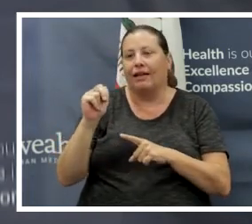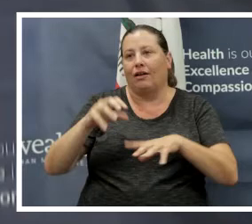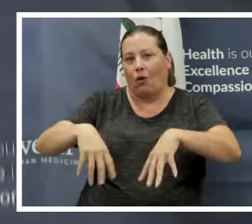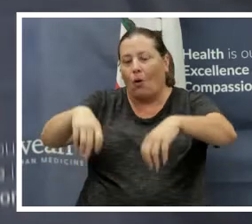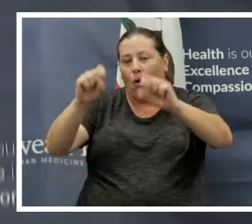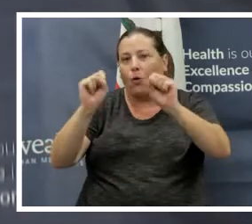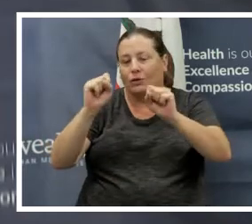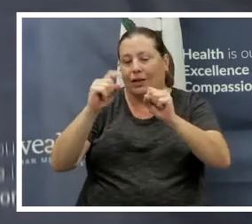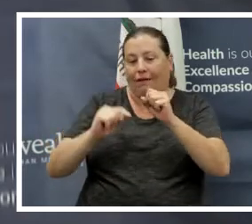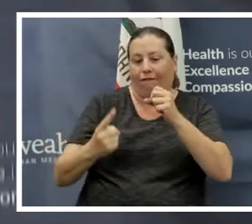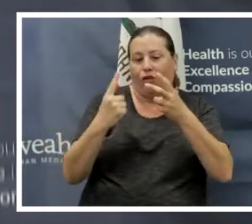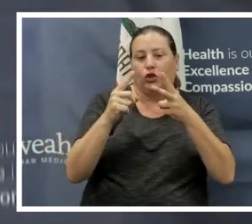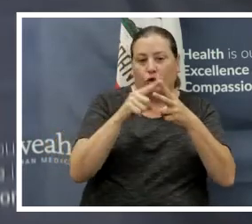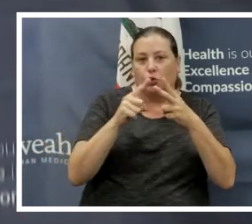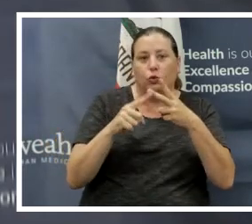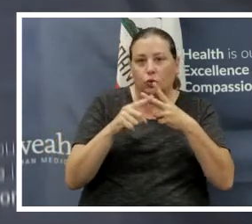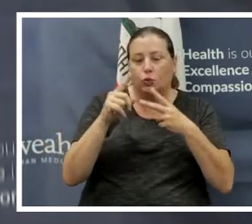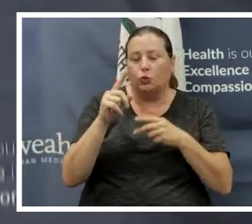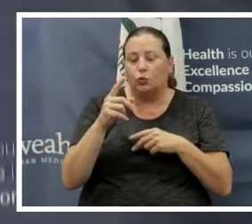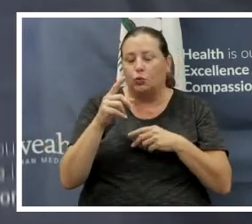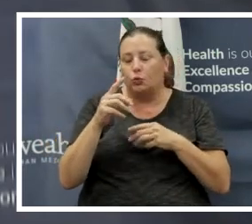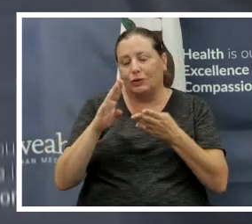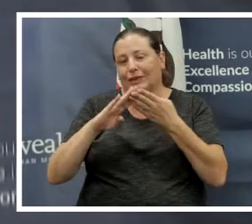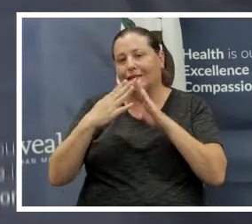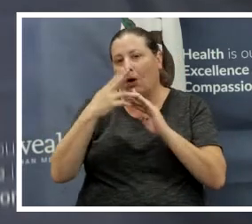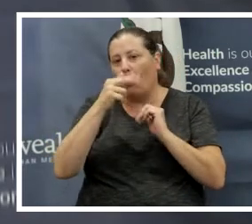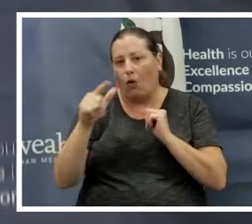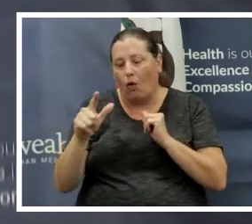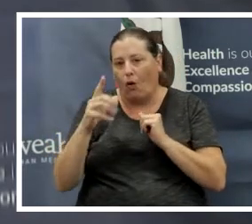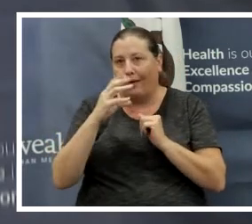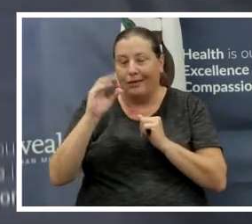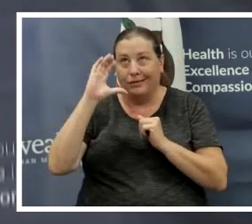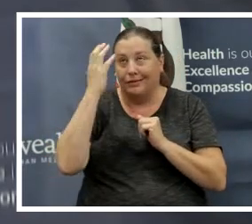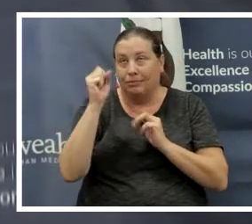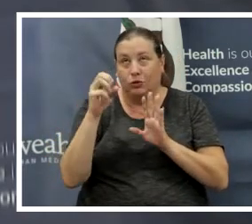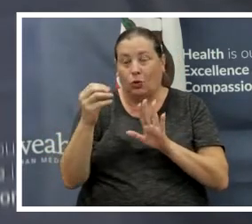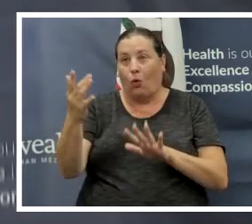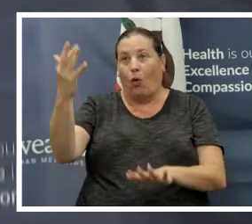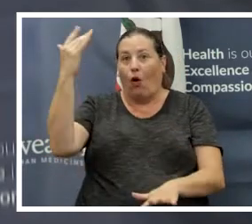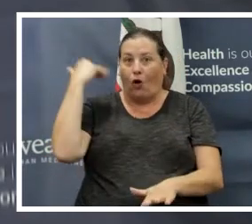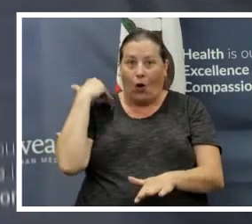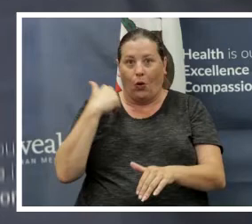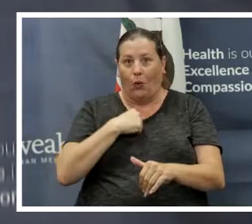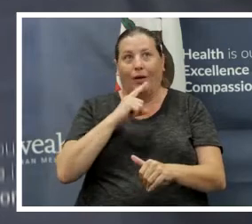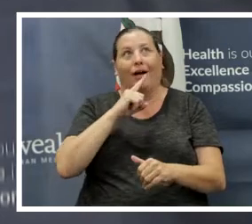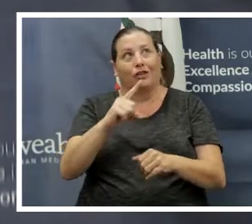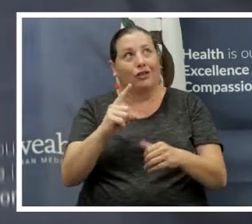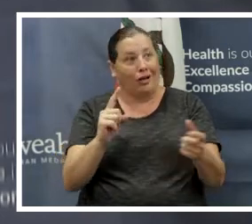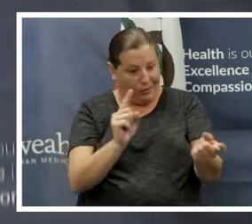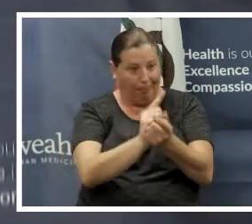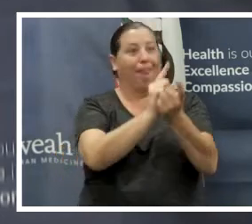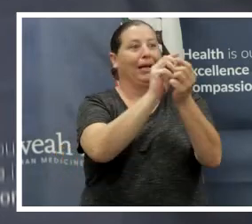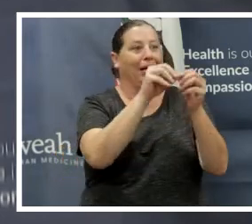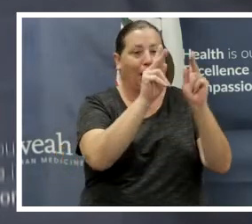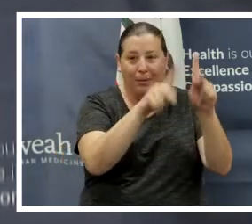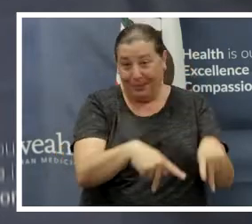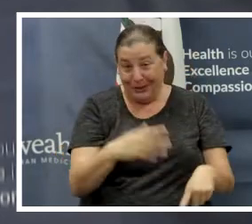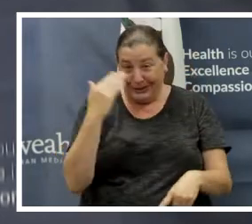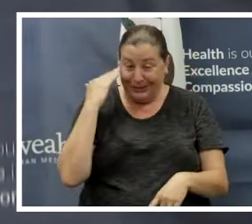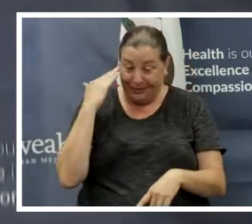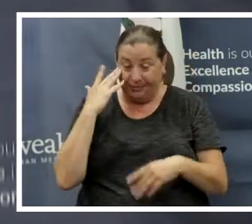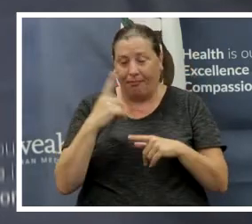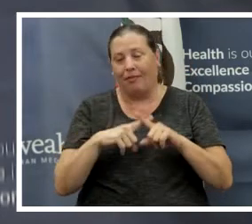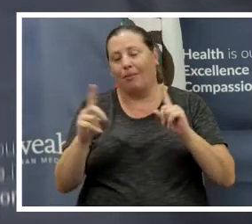hosted the first two town hall meetings, and it seems so long ago when we actually got to meet in person. But hopefully you